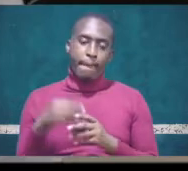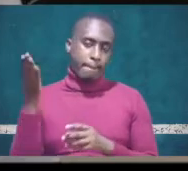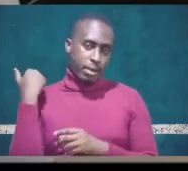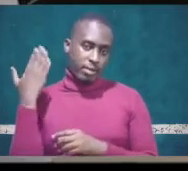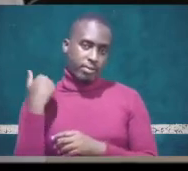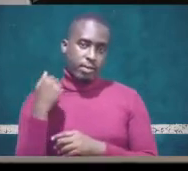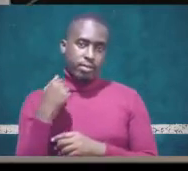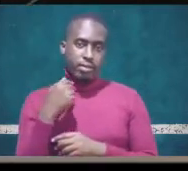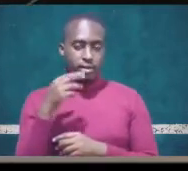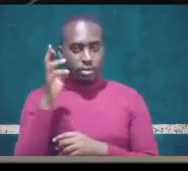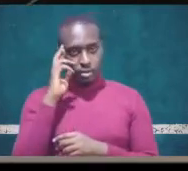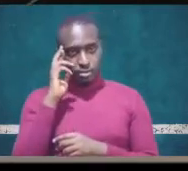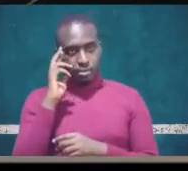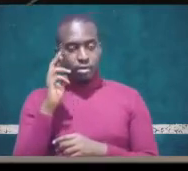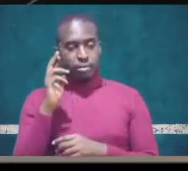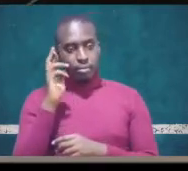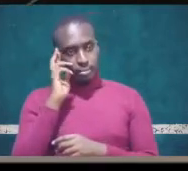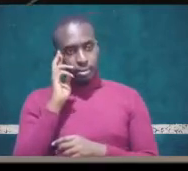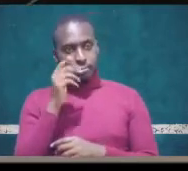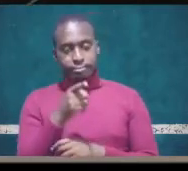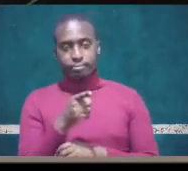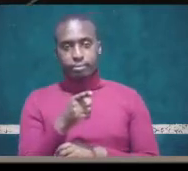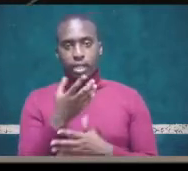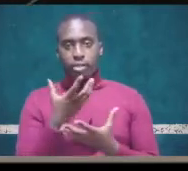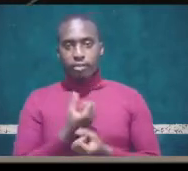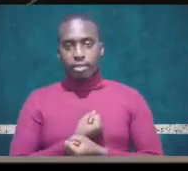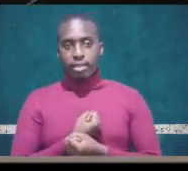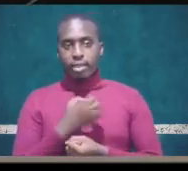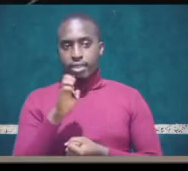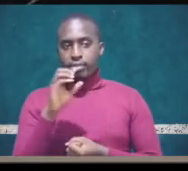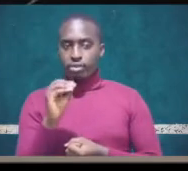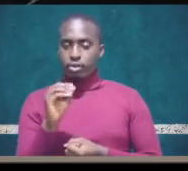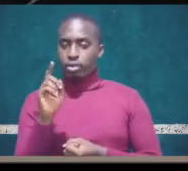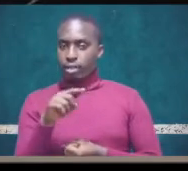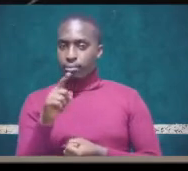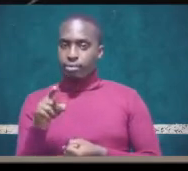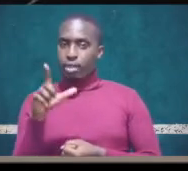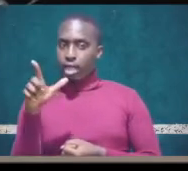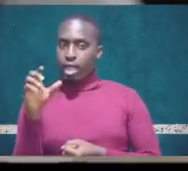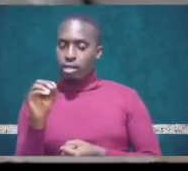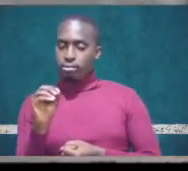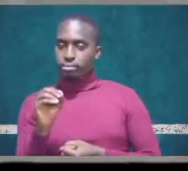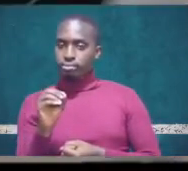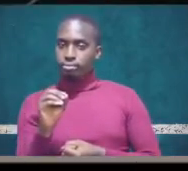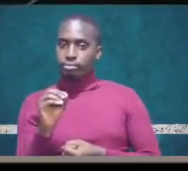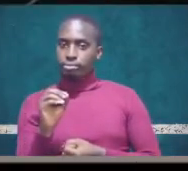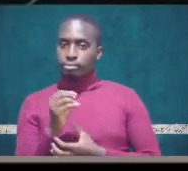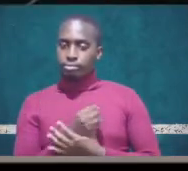previous slide? You remember that. So here we have E0 times L, that is the